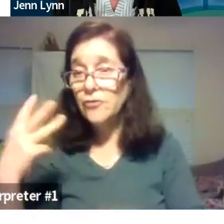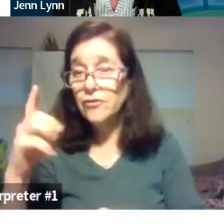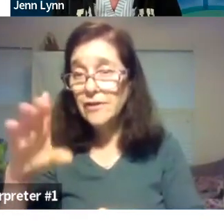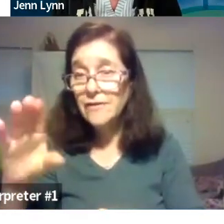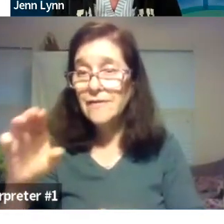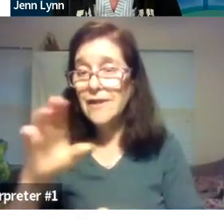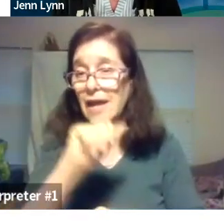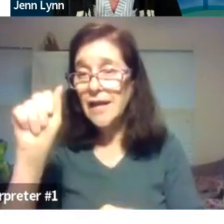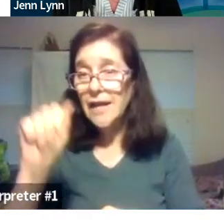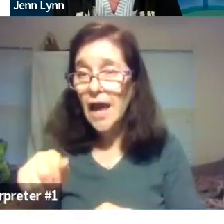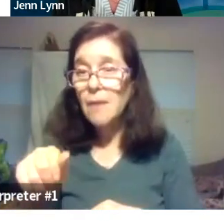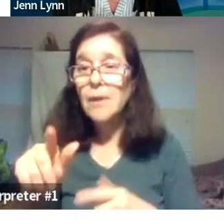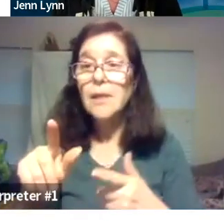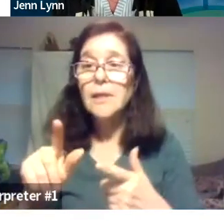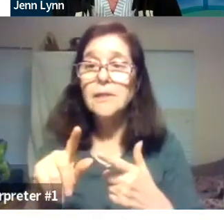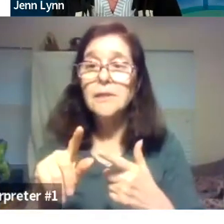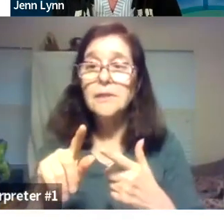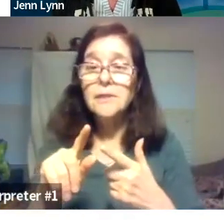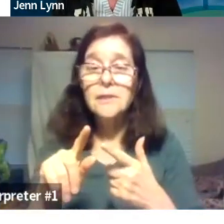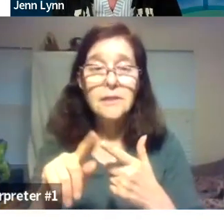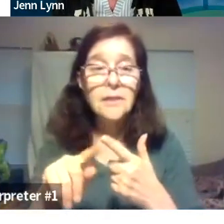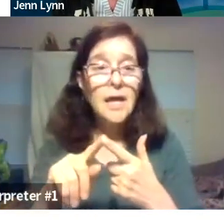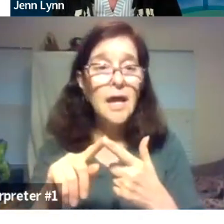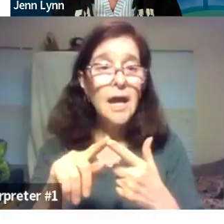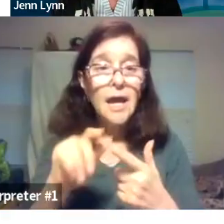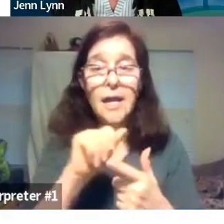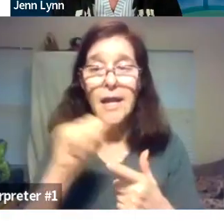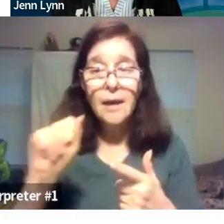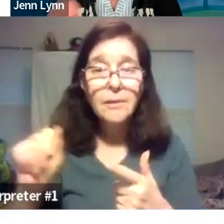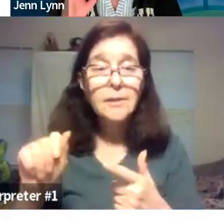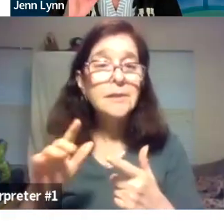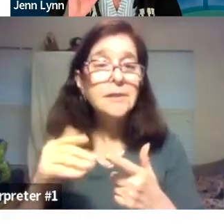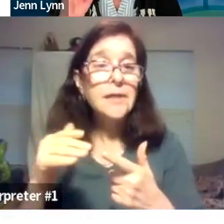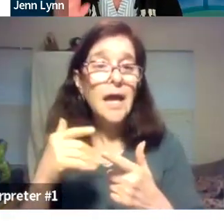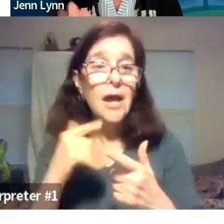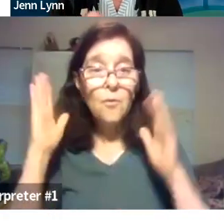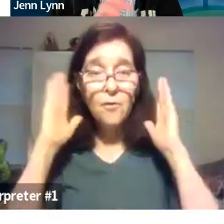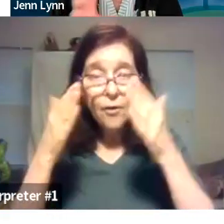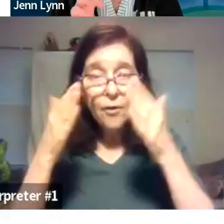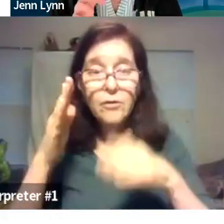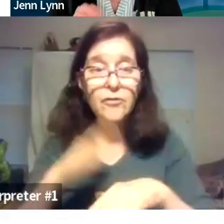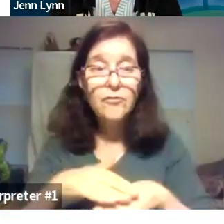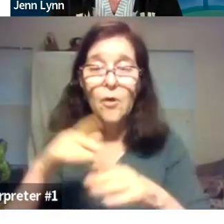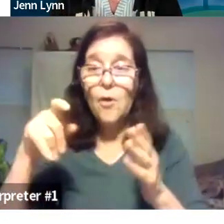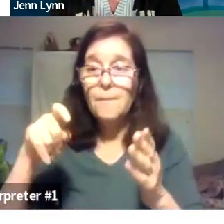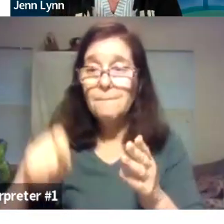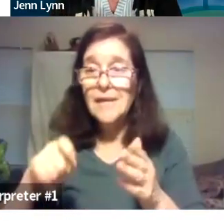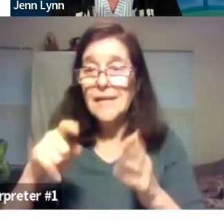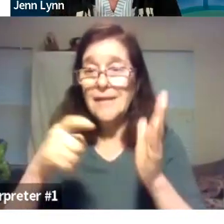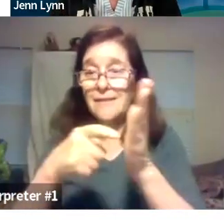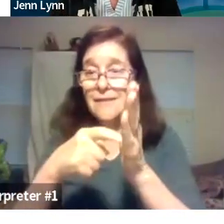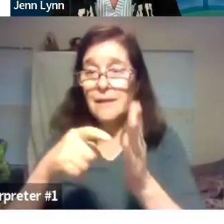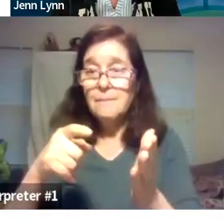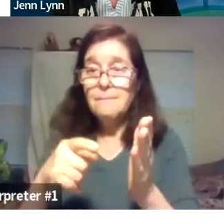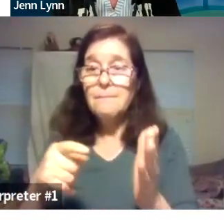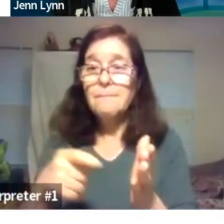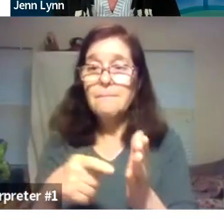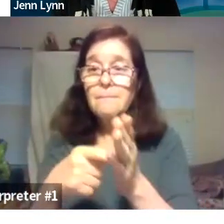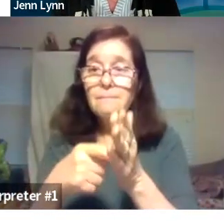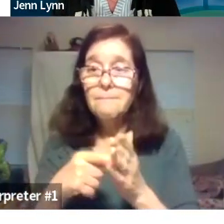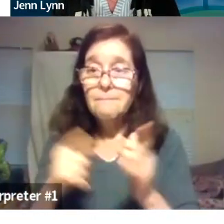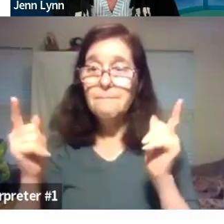and we put on voter rights education. We're very focused on meeting the needs of the whole person. You can go to the